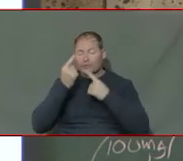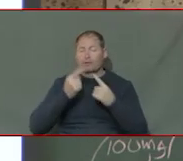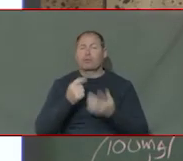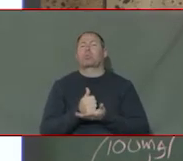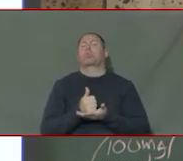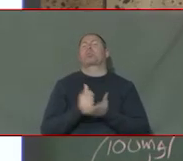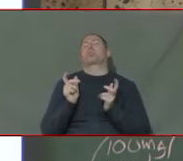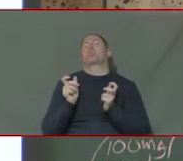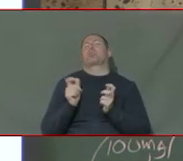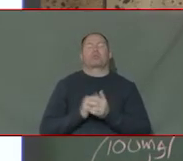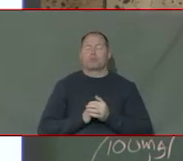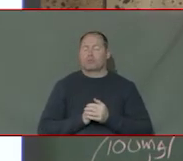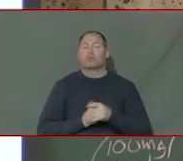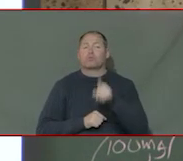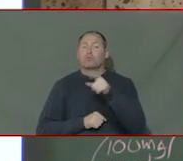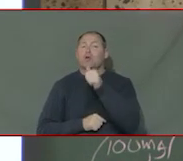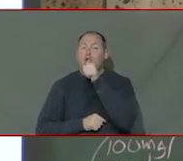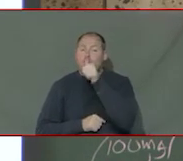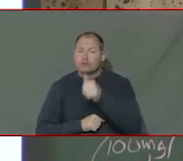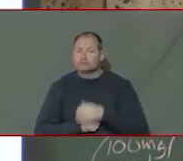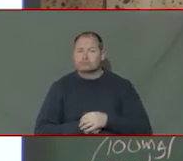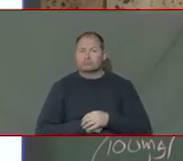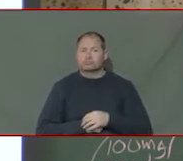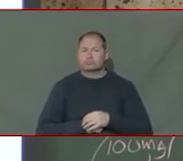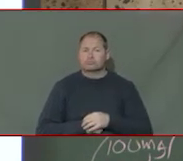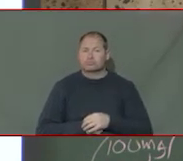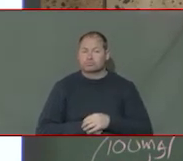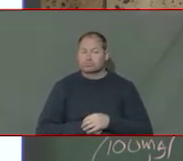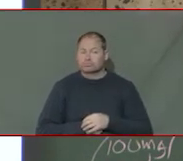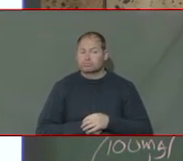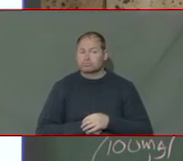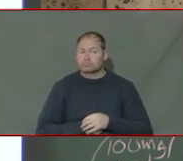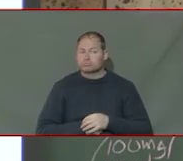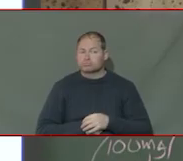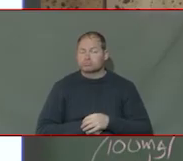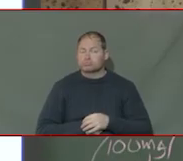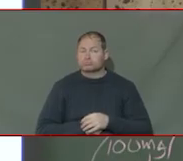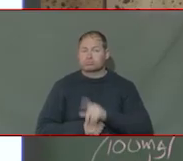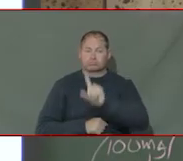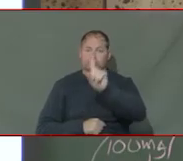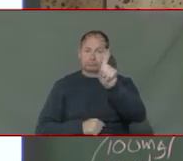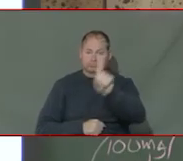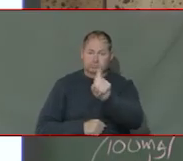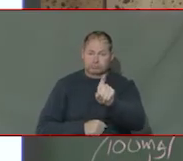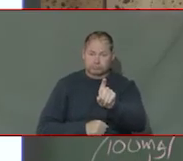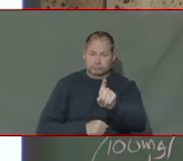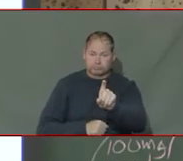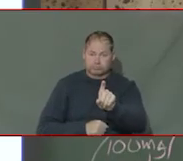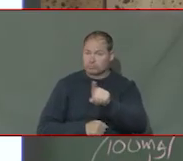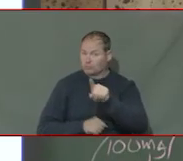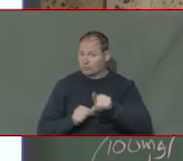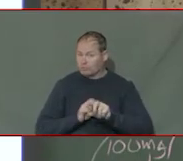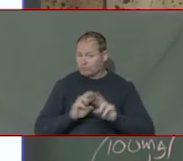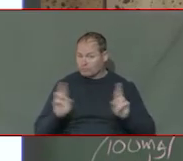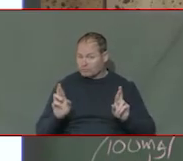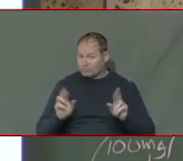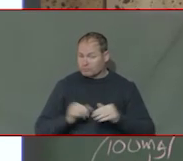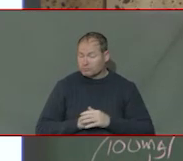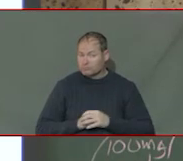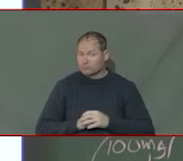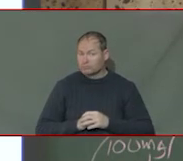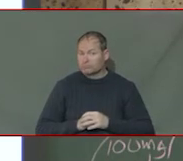and wait for others to give an answer. Are you ready to give this answer? Let me ask the question, because you should be.